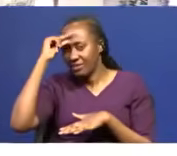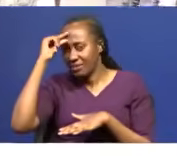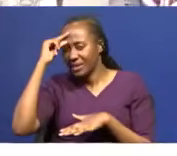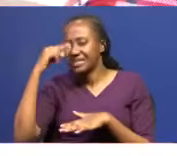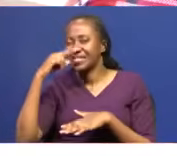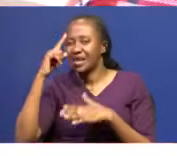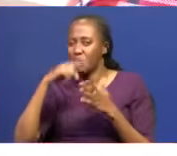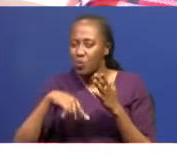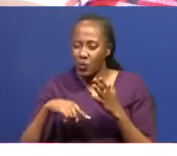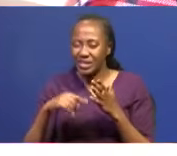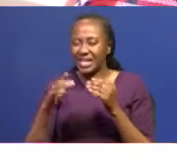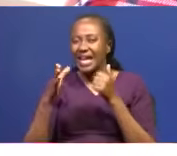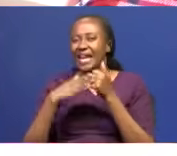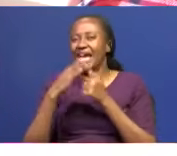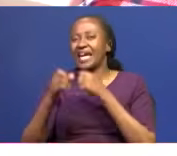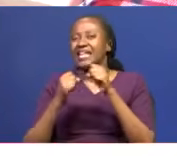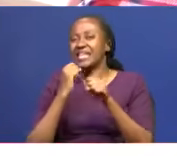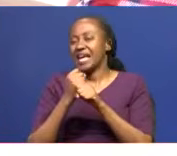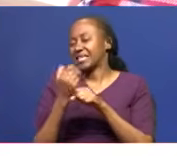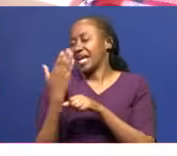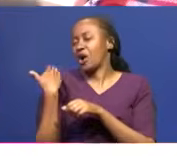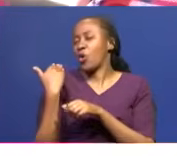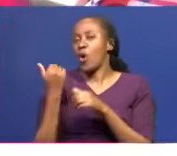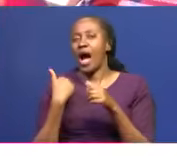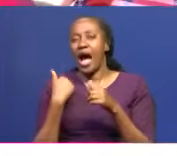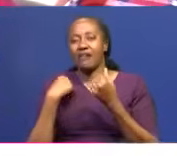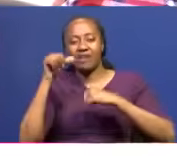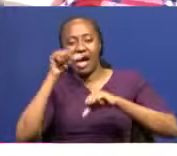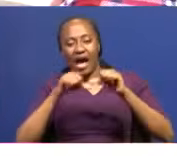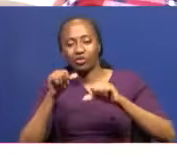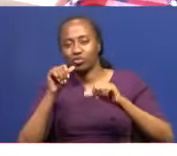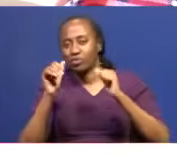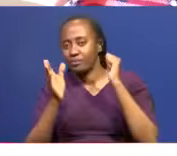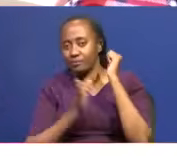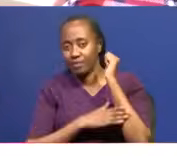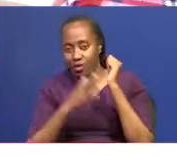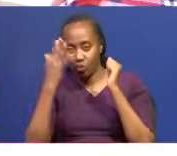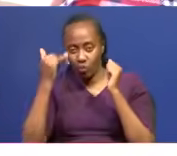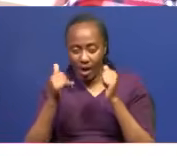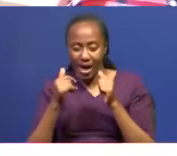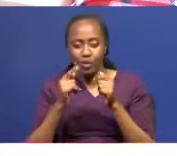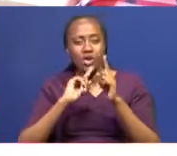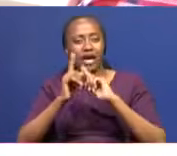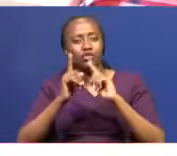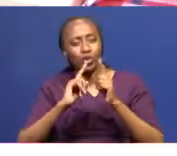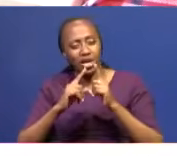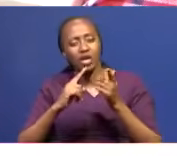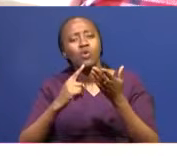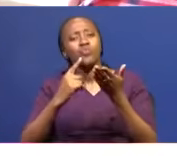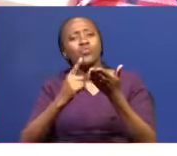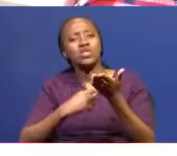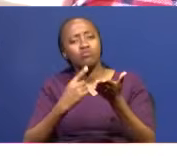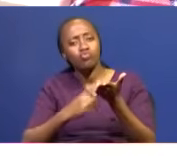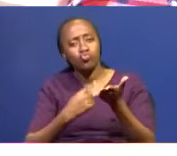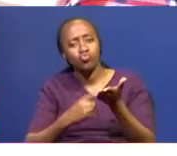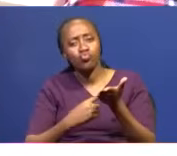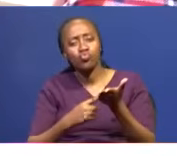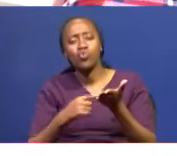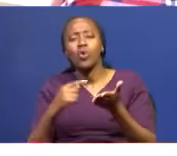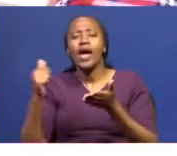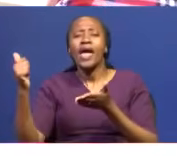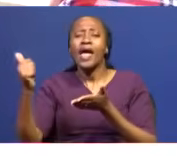years ago. Jaribu kwa kila wakati kuzungumza na hawa wazungu waajiri watu wa area hii